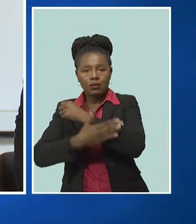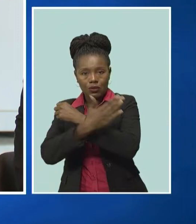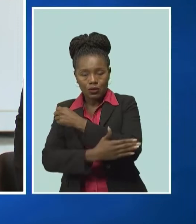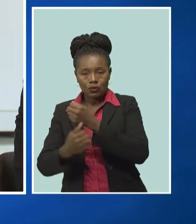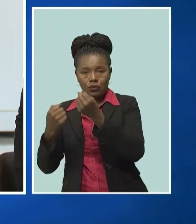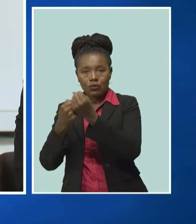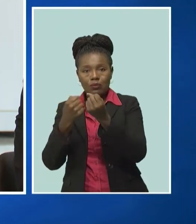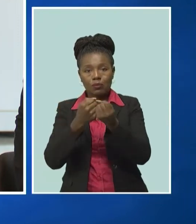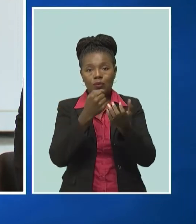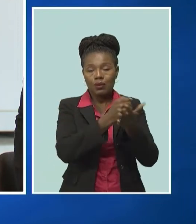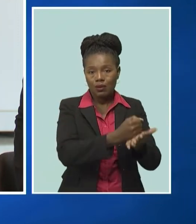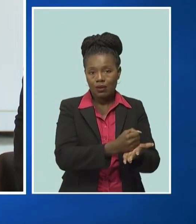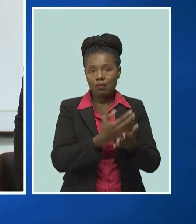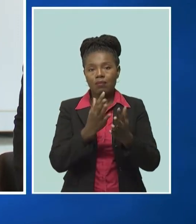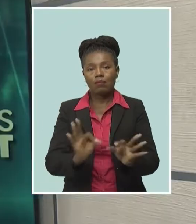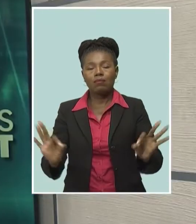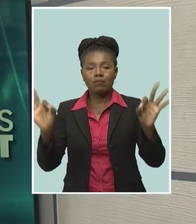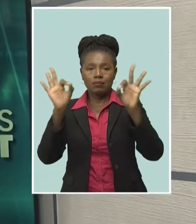become even more important.